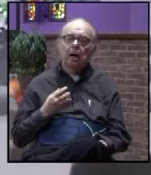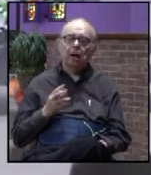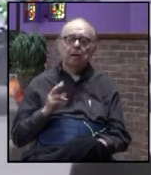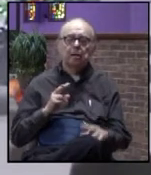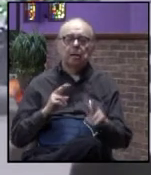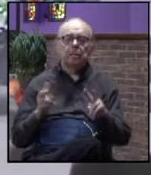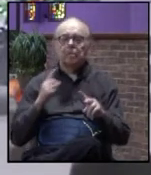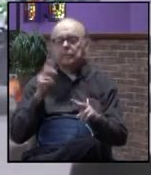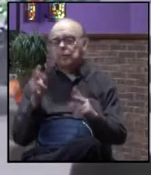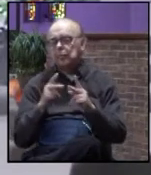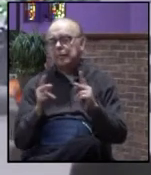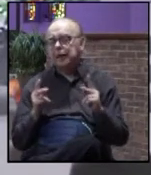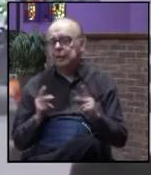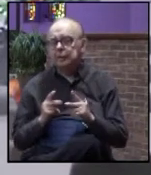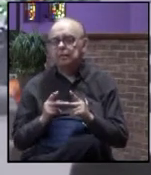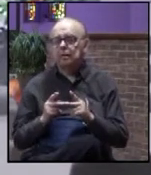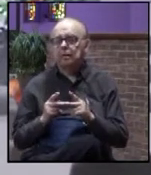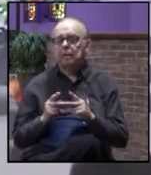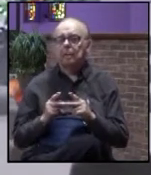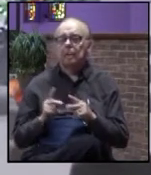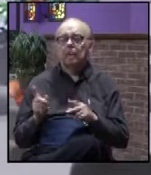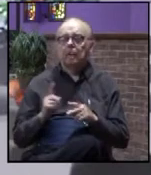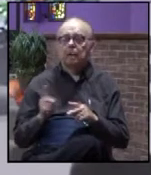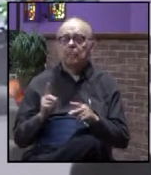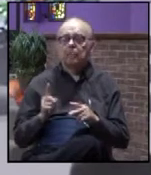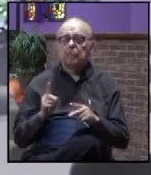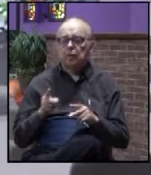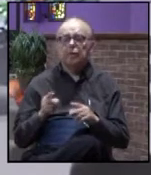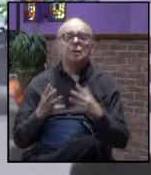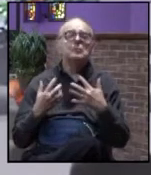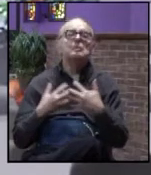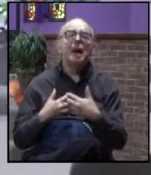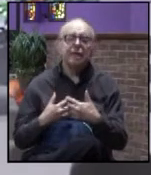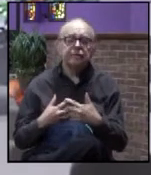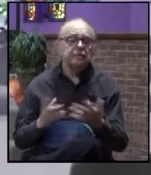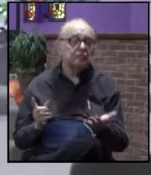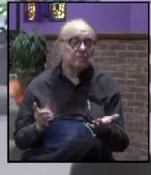look for a place where you kind of fit in?